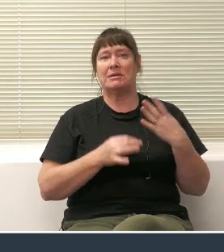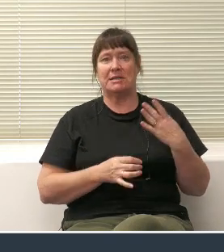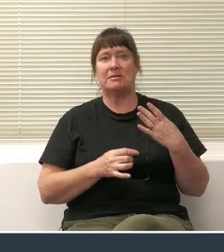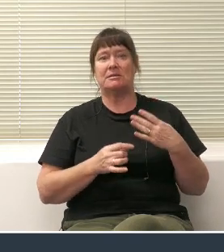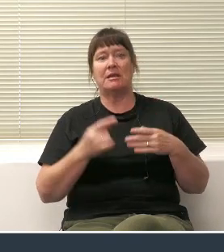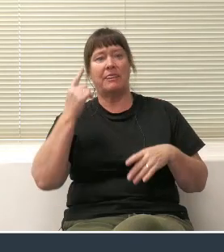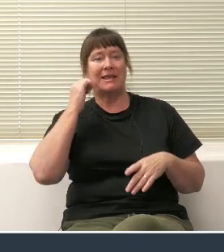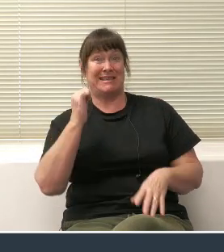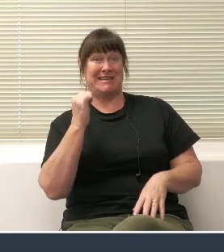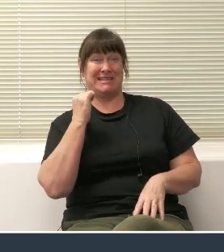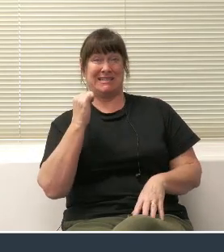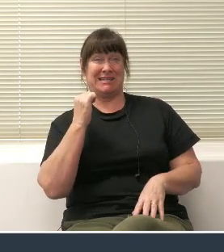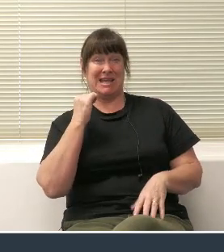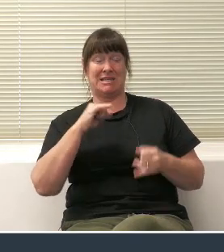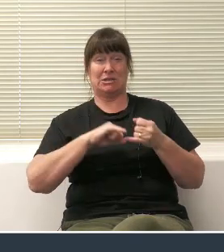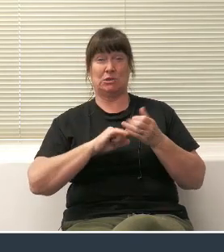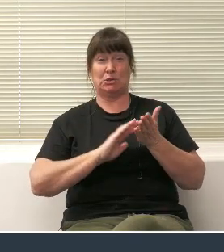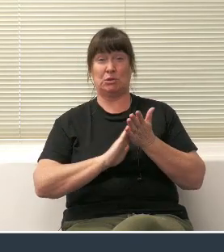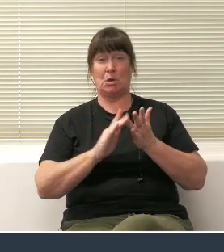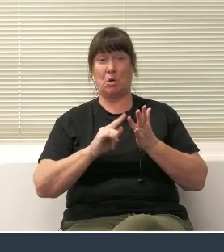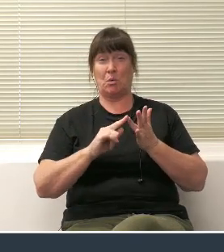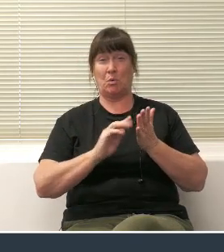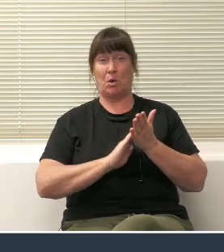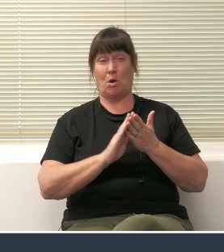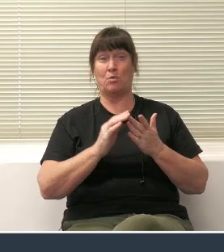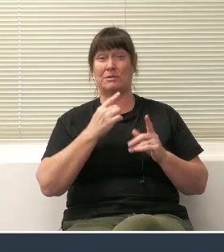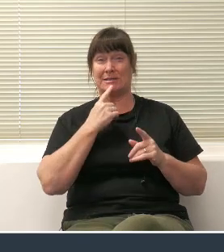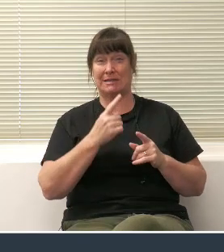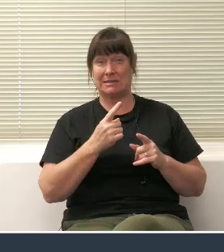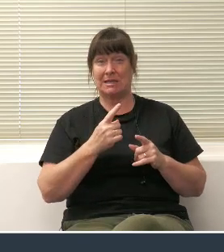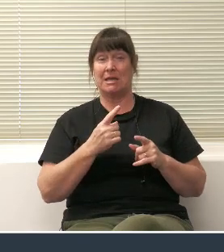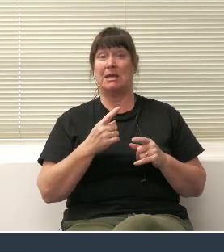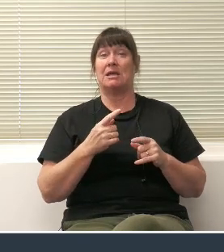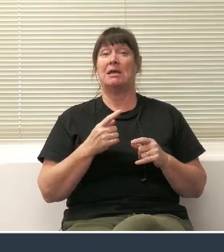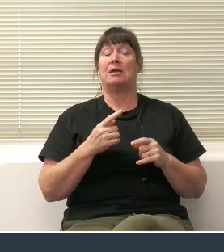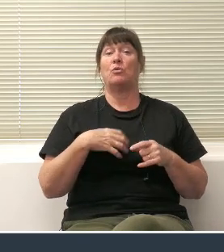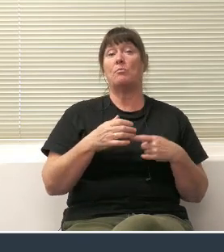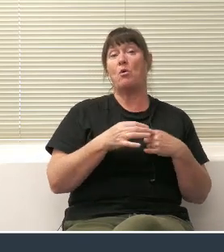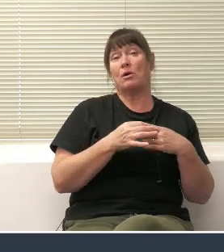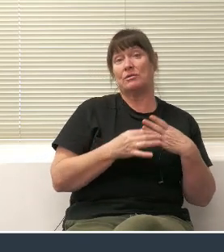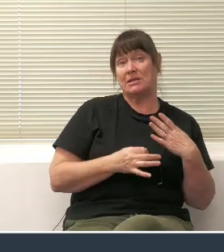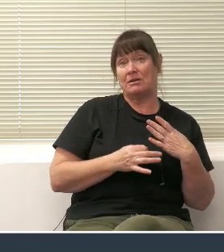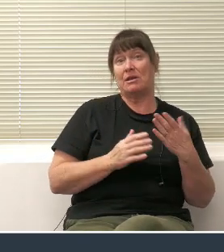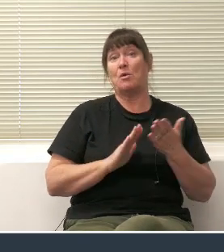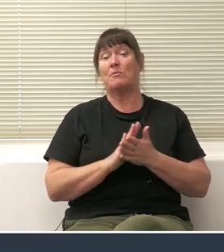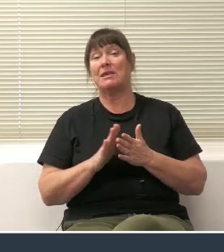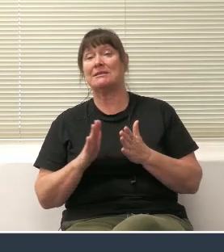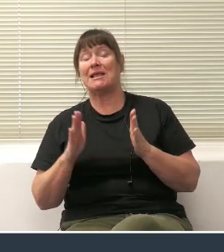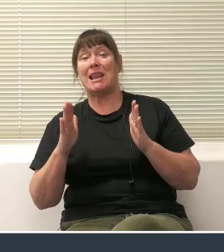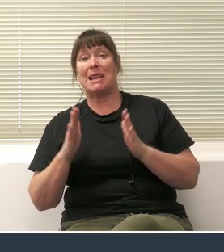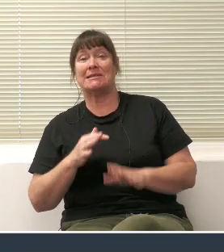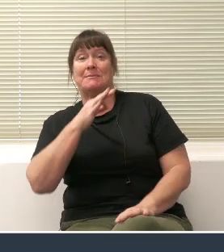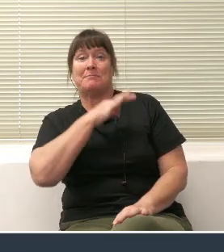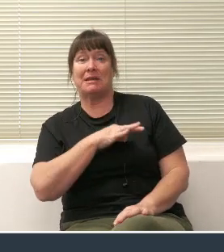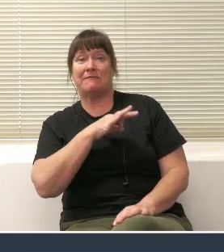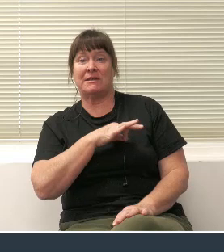yesterday from Nasoho, is that, the more criteria you set, the less the benefit could be to us or to